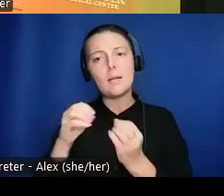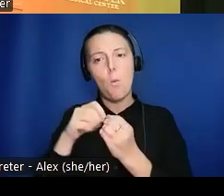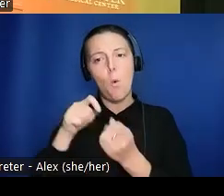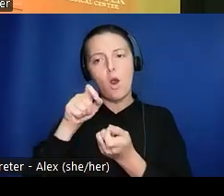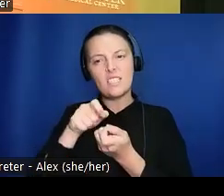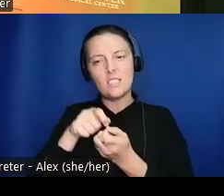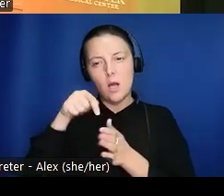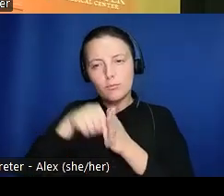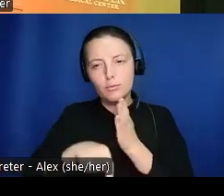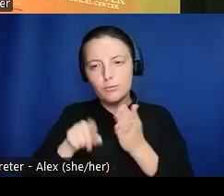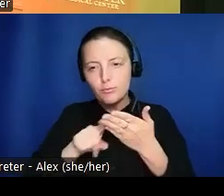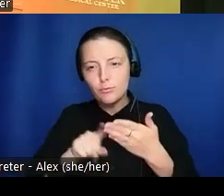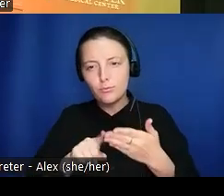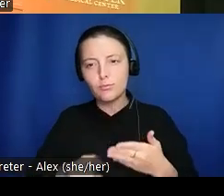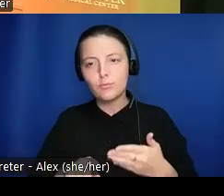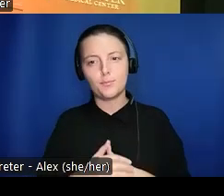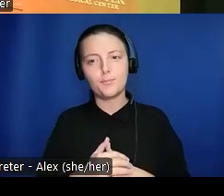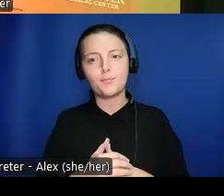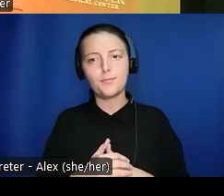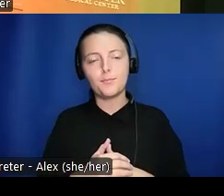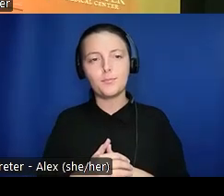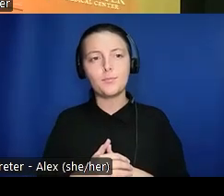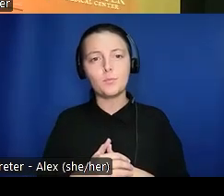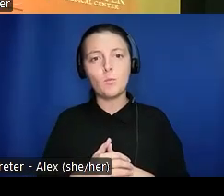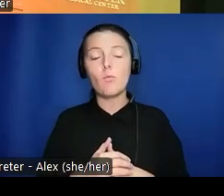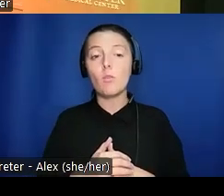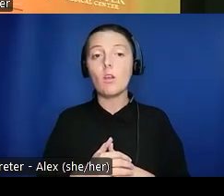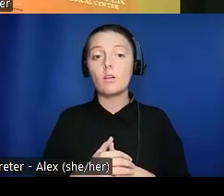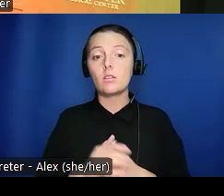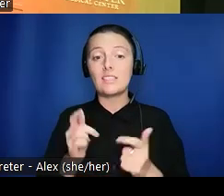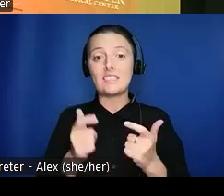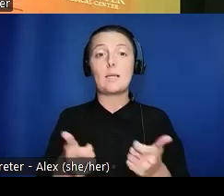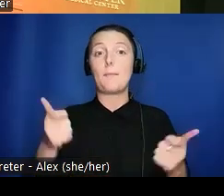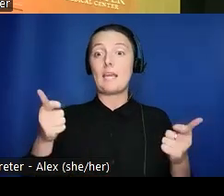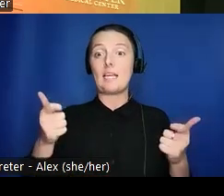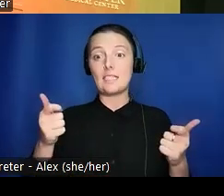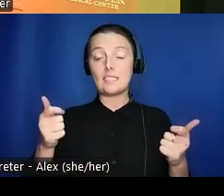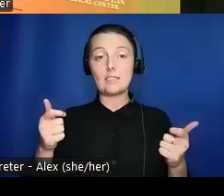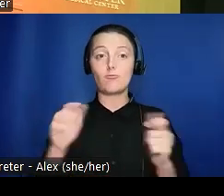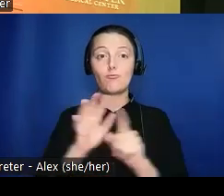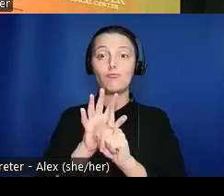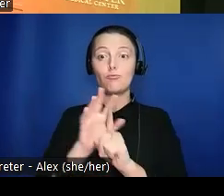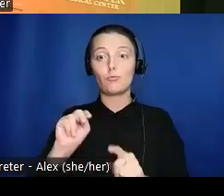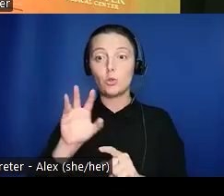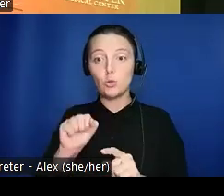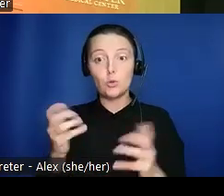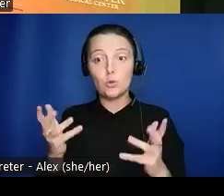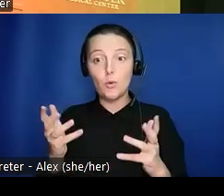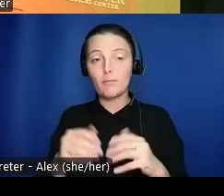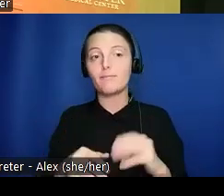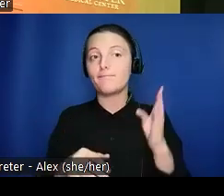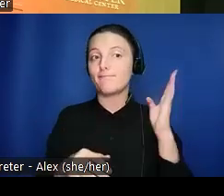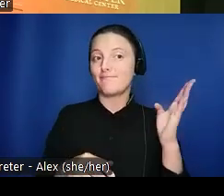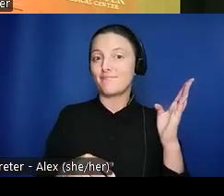biggest news probably is the Brighter Day Pediatric Mental Health Urgent Care Center that we